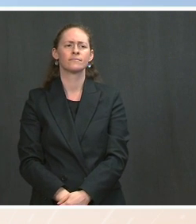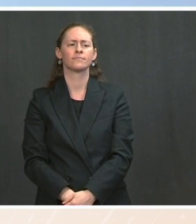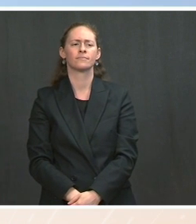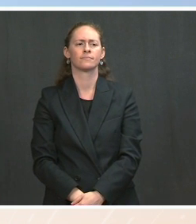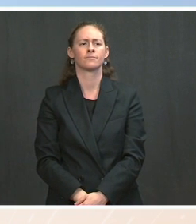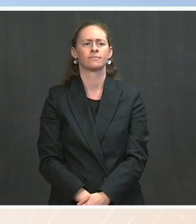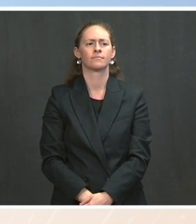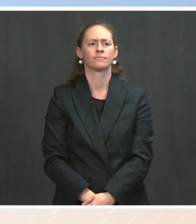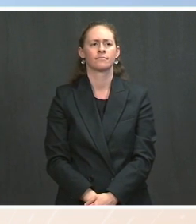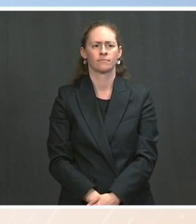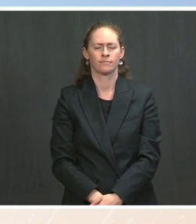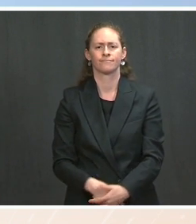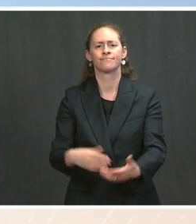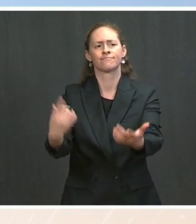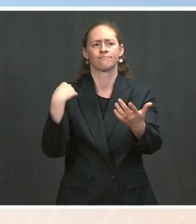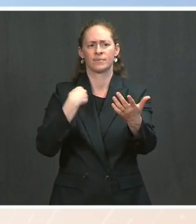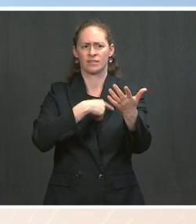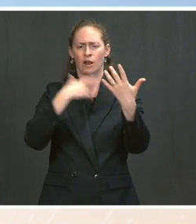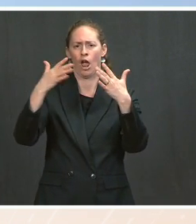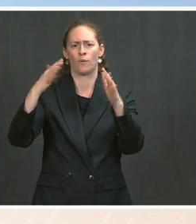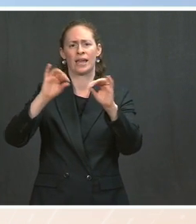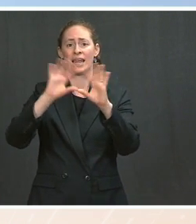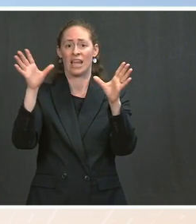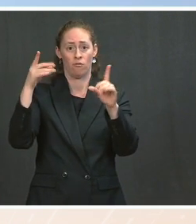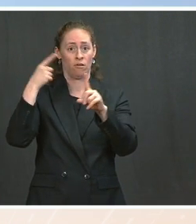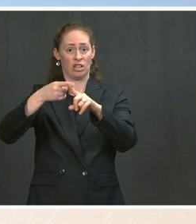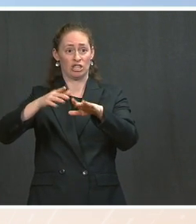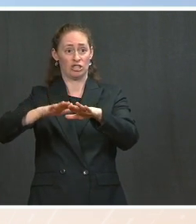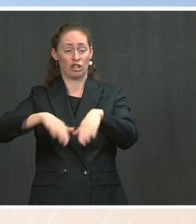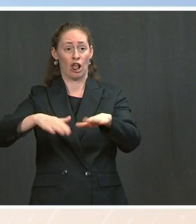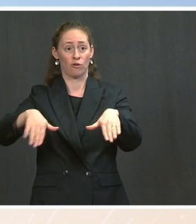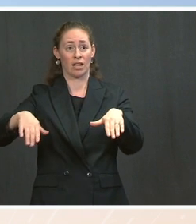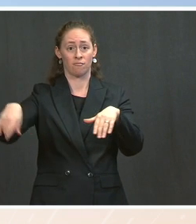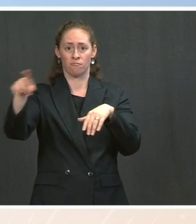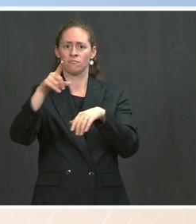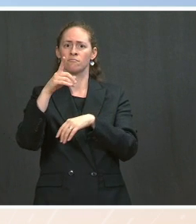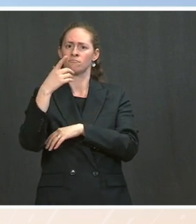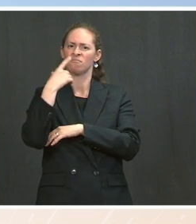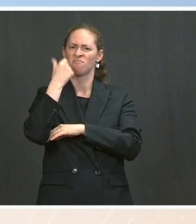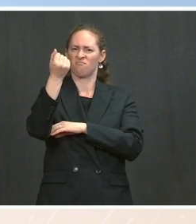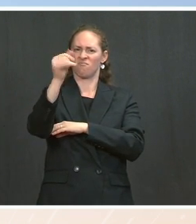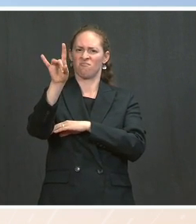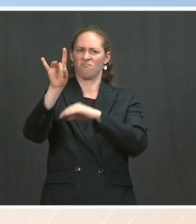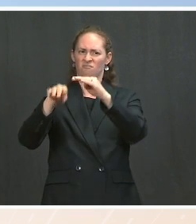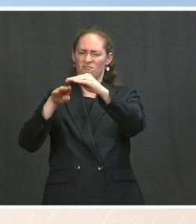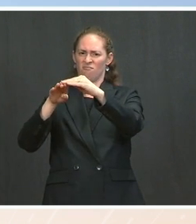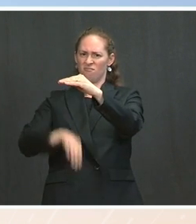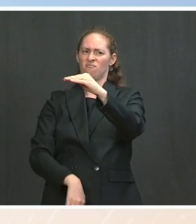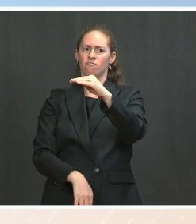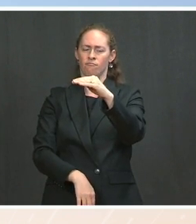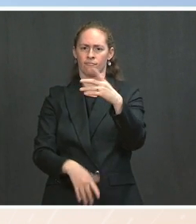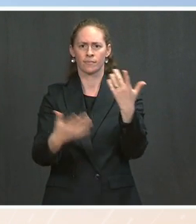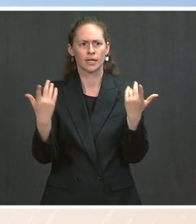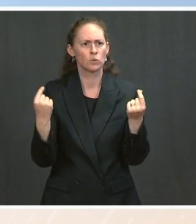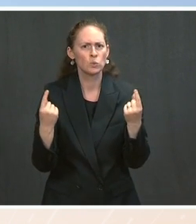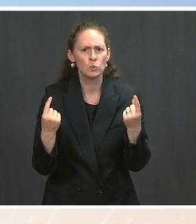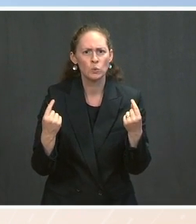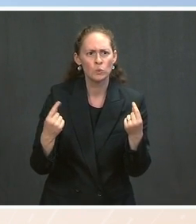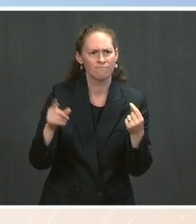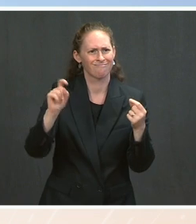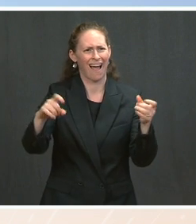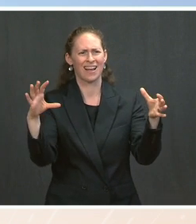objective is to unite these unaccompanied children, children under the age of 18, with families, with sponsor families. So children